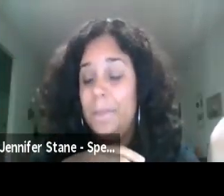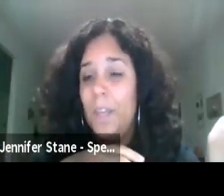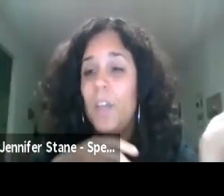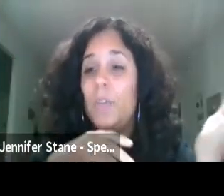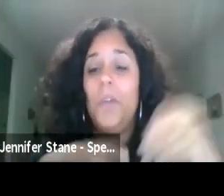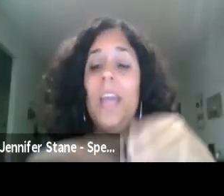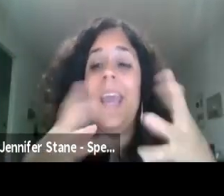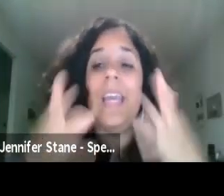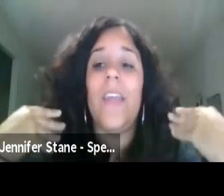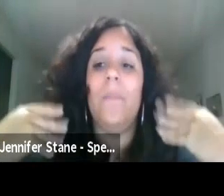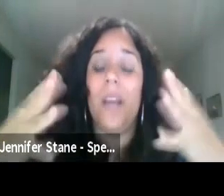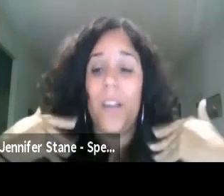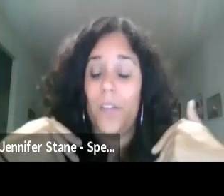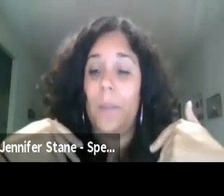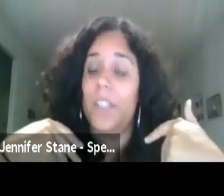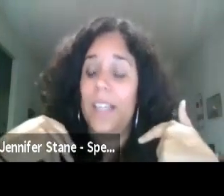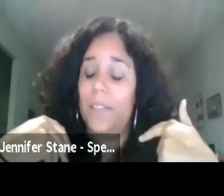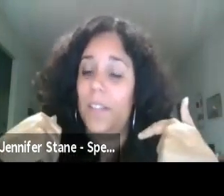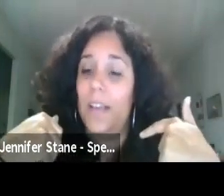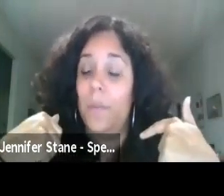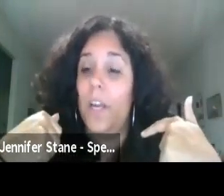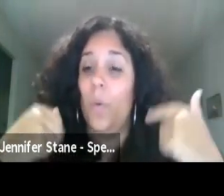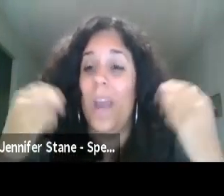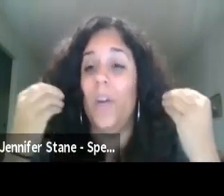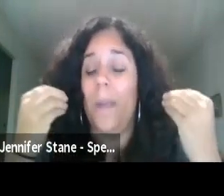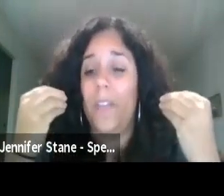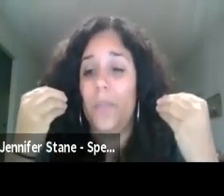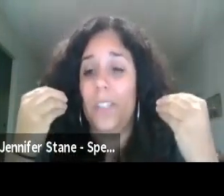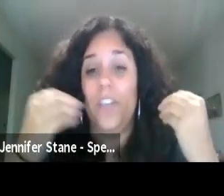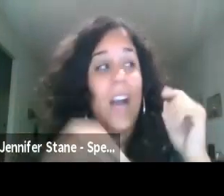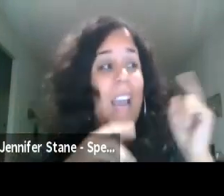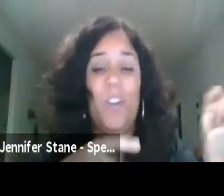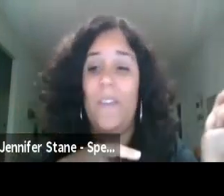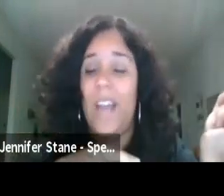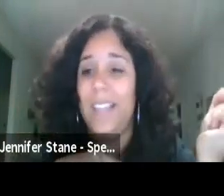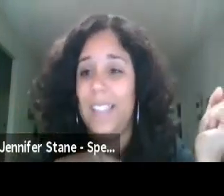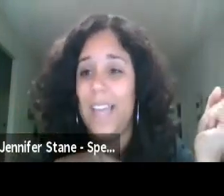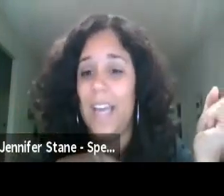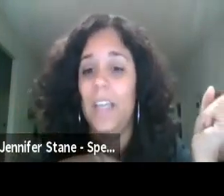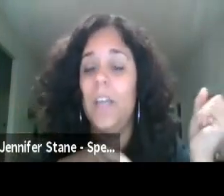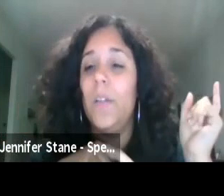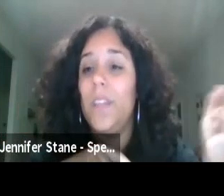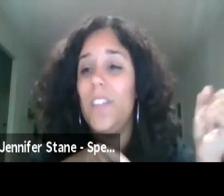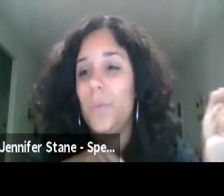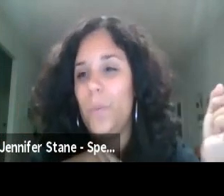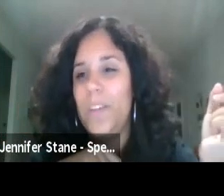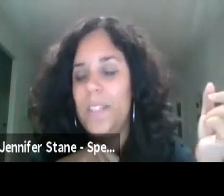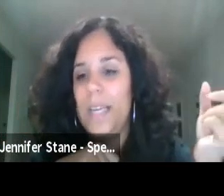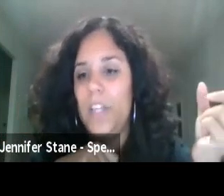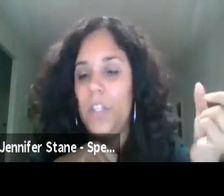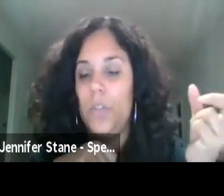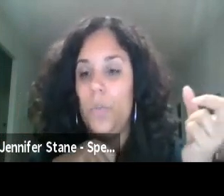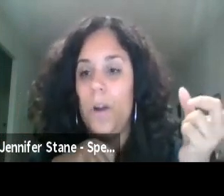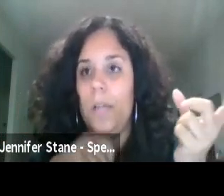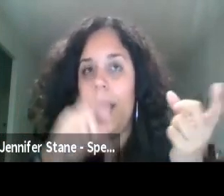attacks. So if you take that barrier, that protective saliva barrier away, your mouth is really dry and you have an acid attack, this is when we